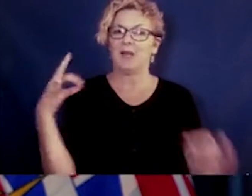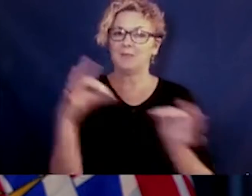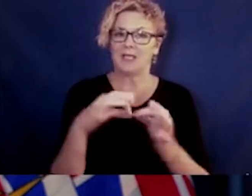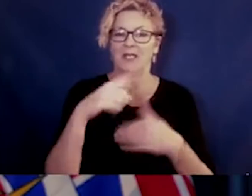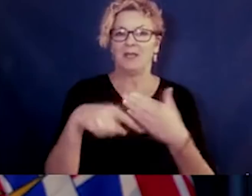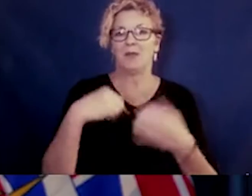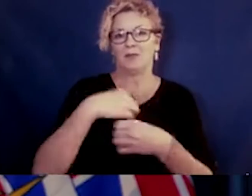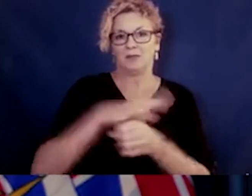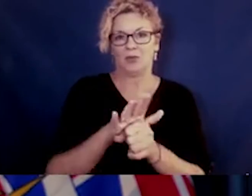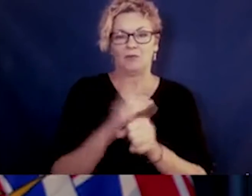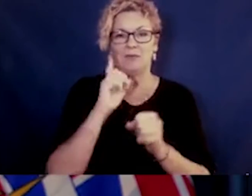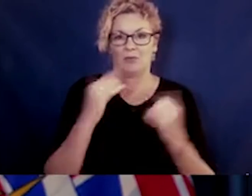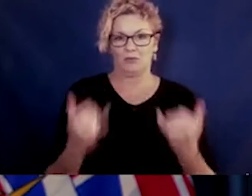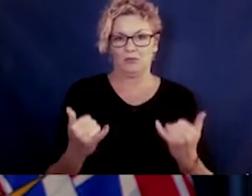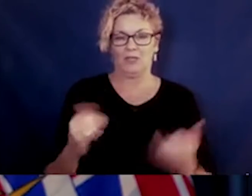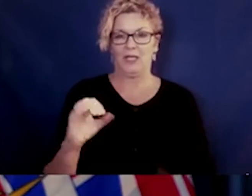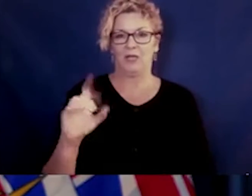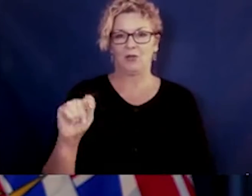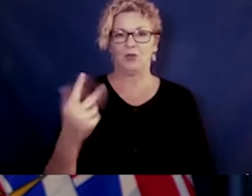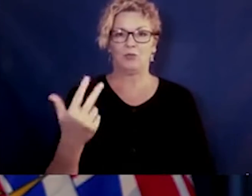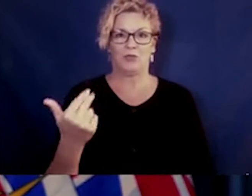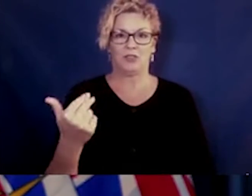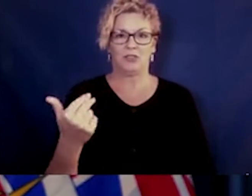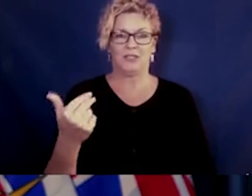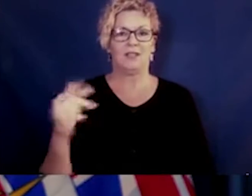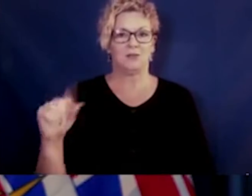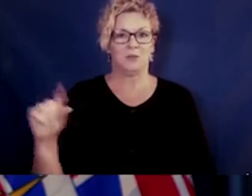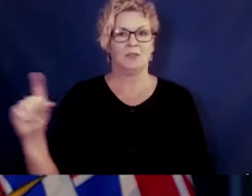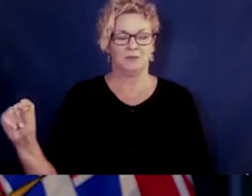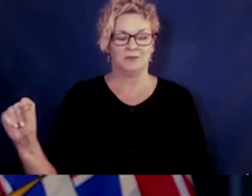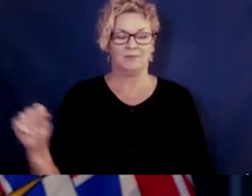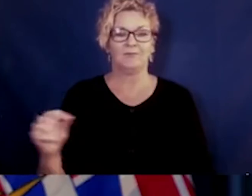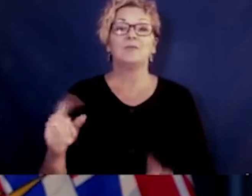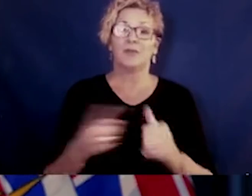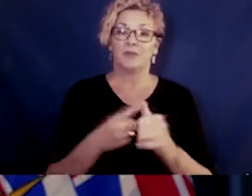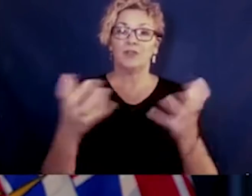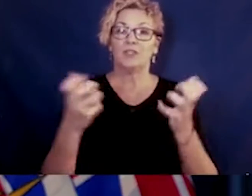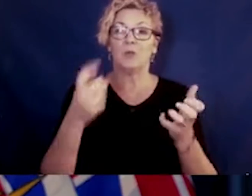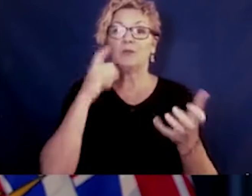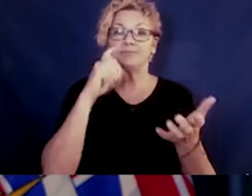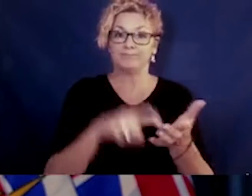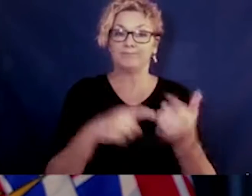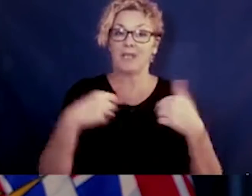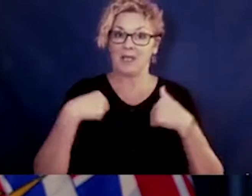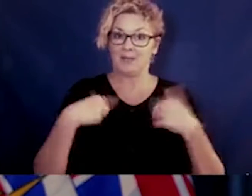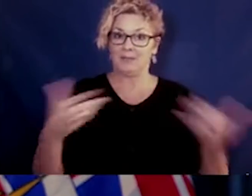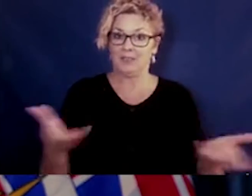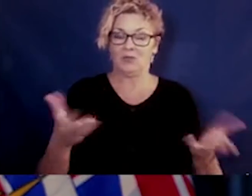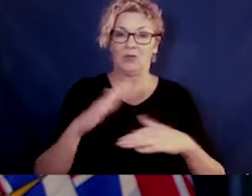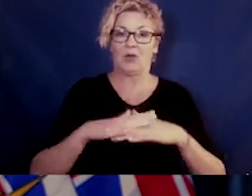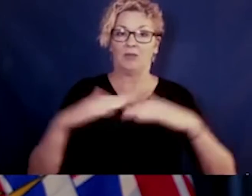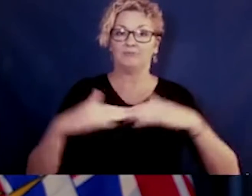additional 159 new cases. Sunday to Monday, 119 cases, and Monday to